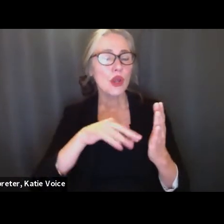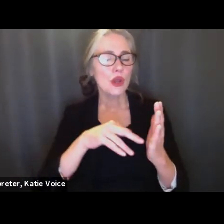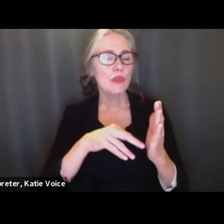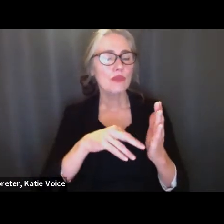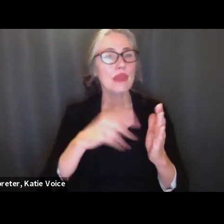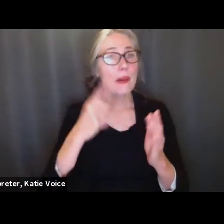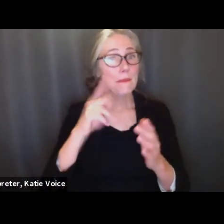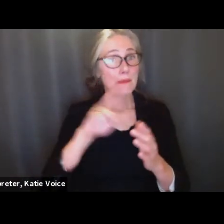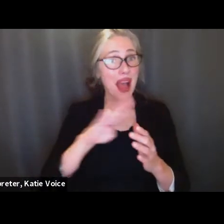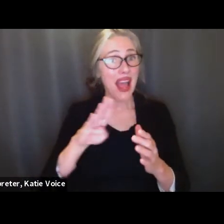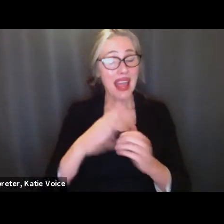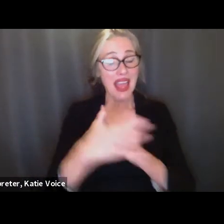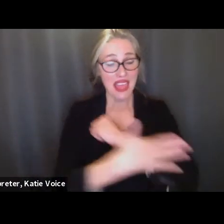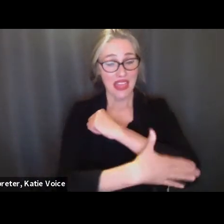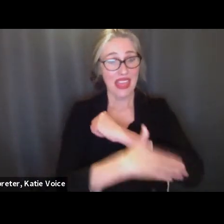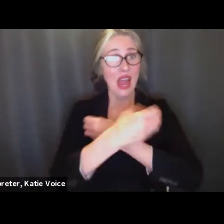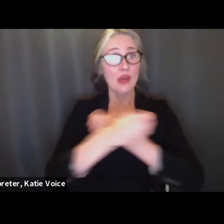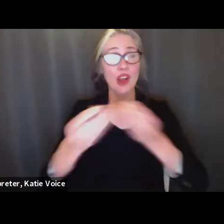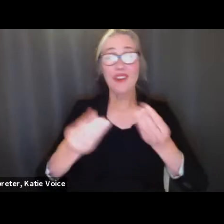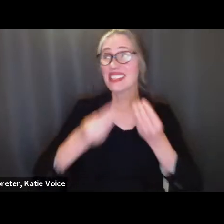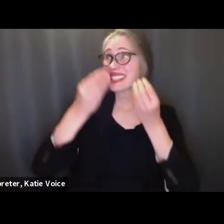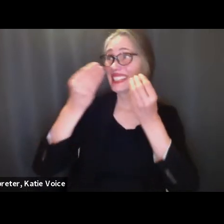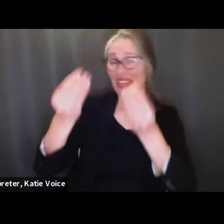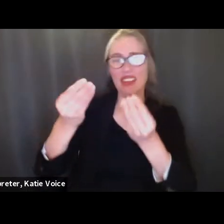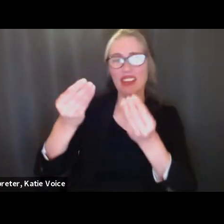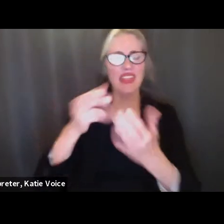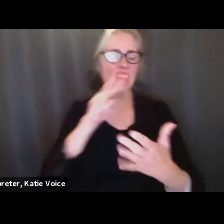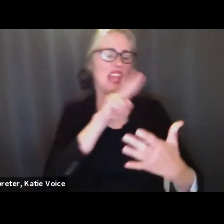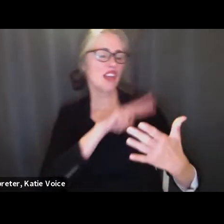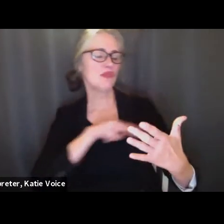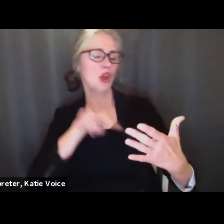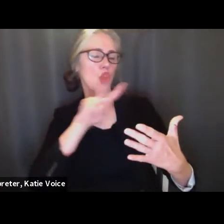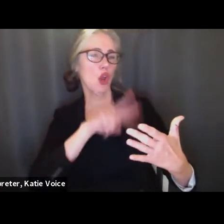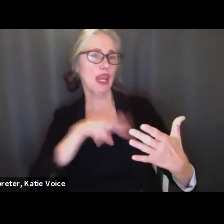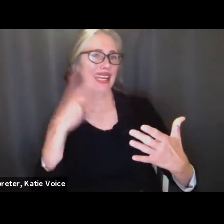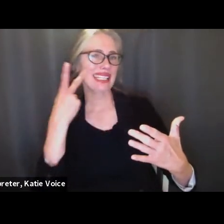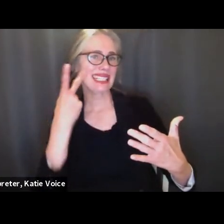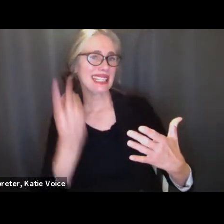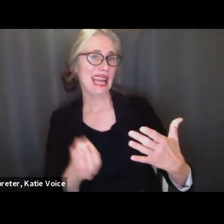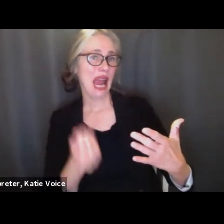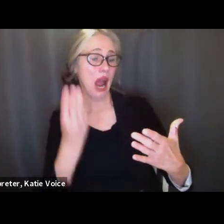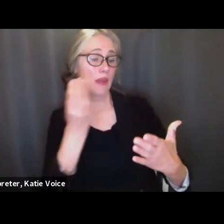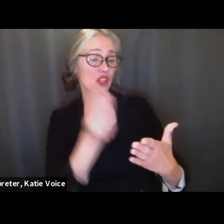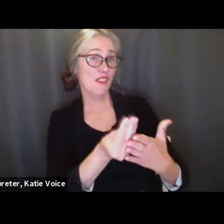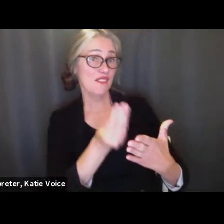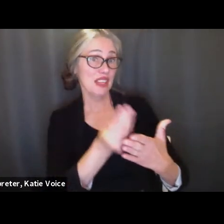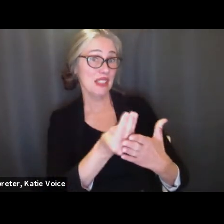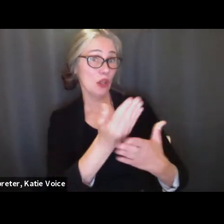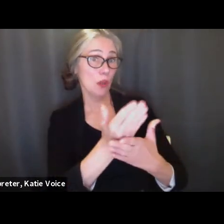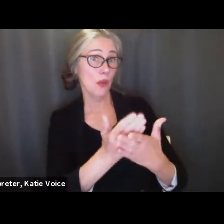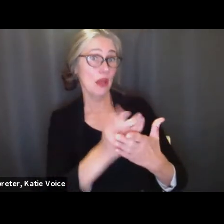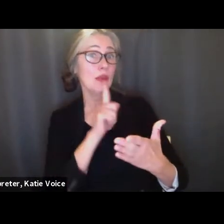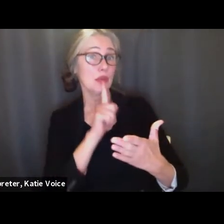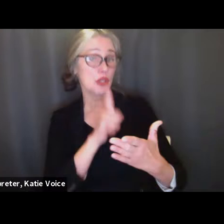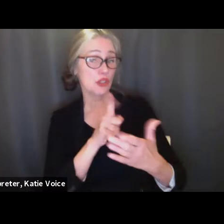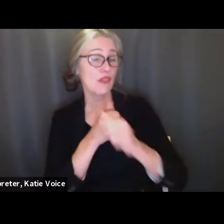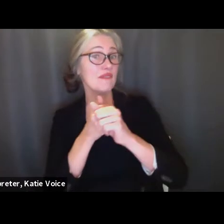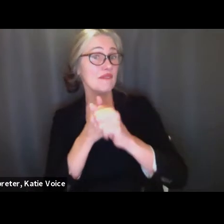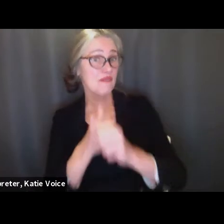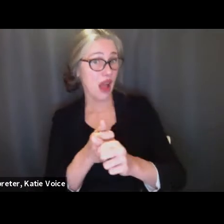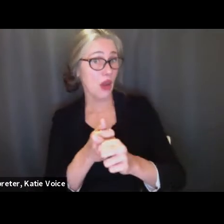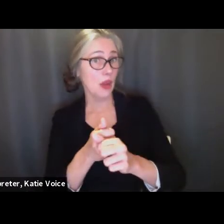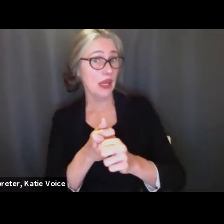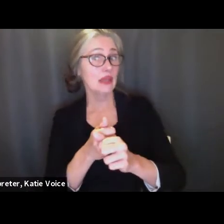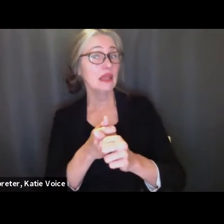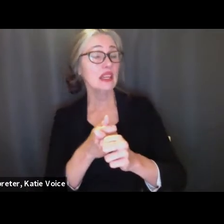by the county office, so they can actually take a look at it, look at the fiscal components and make sure that we're on track so we can solve